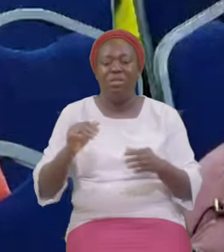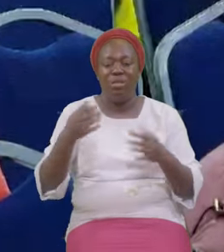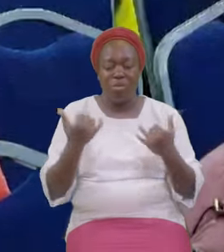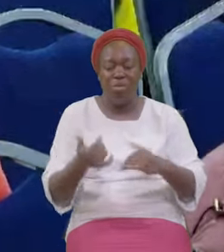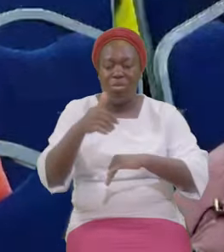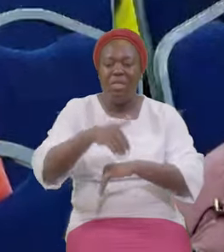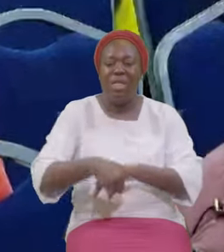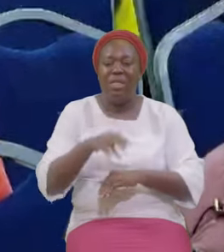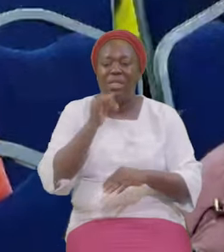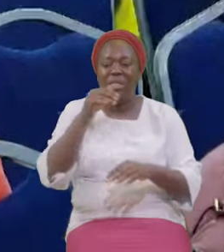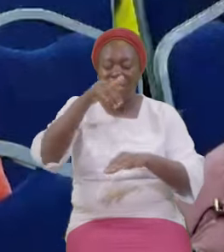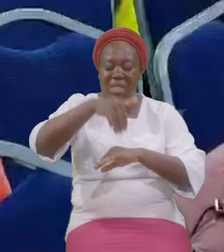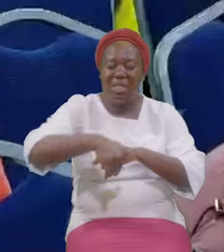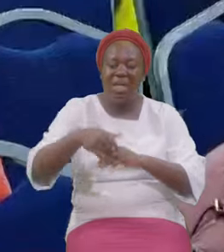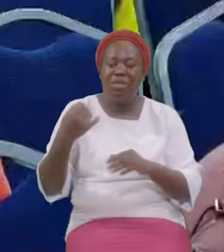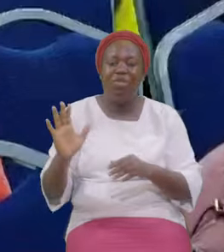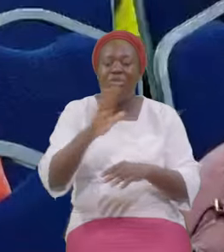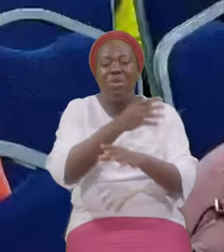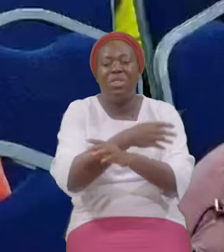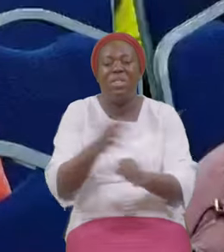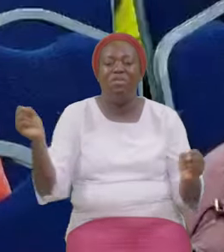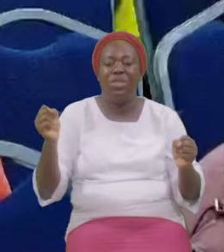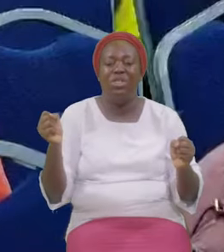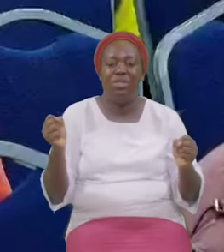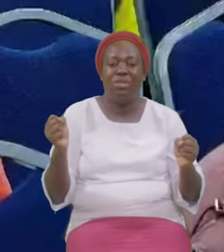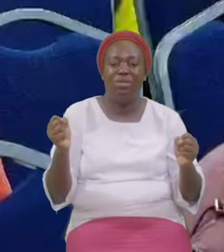your salvation. Look at